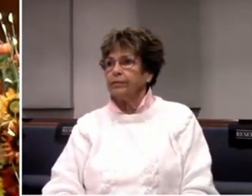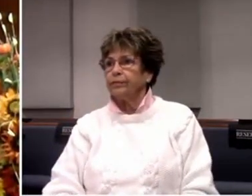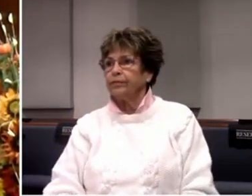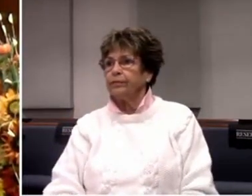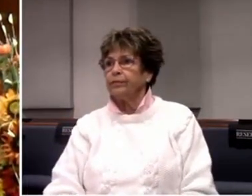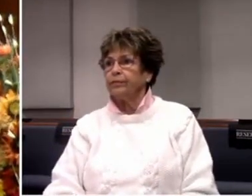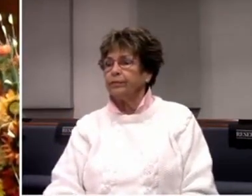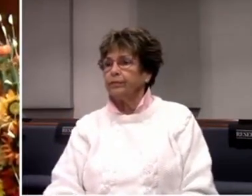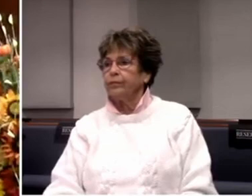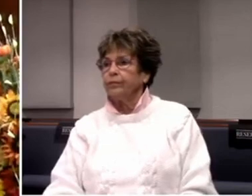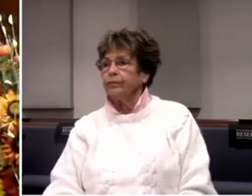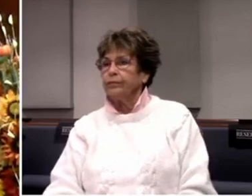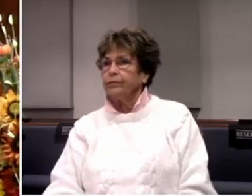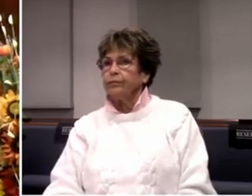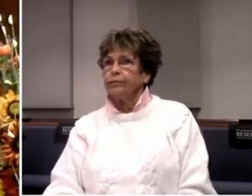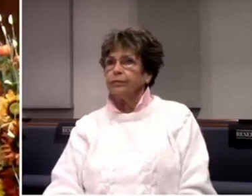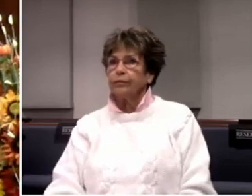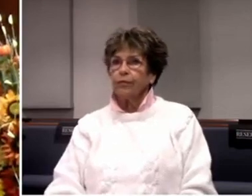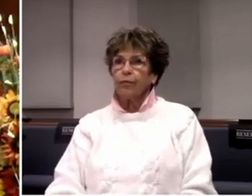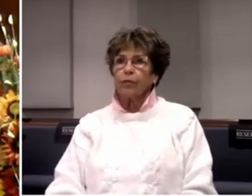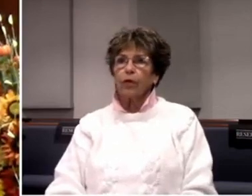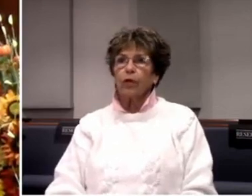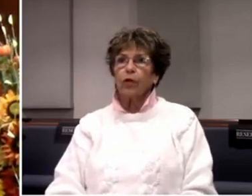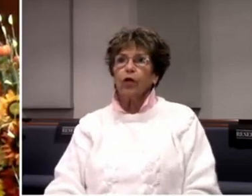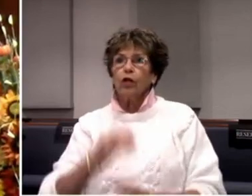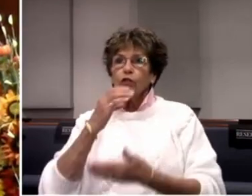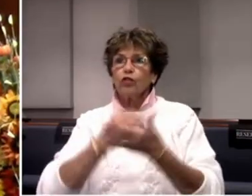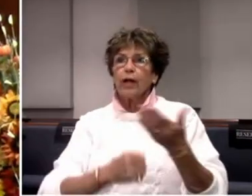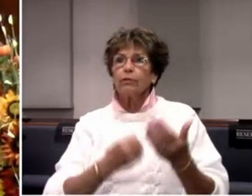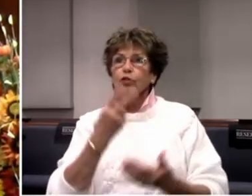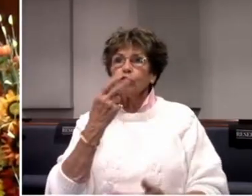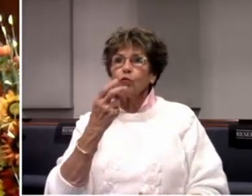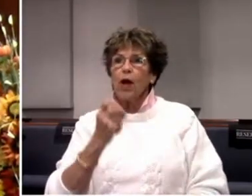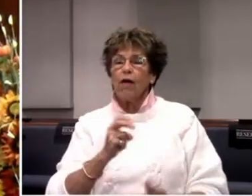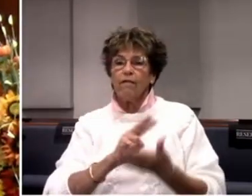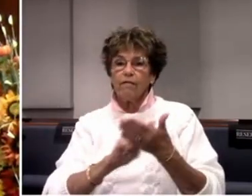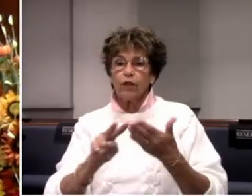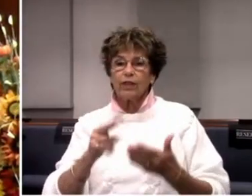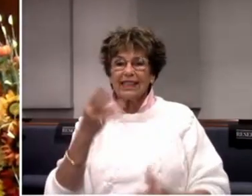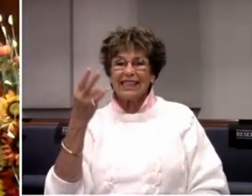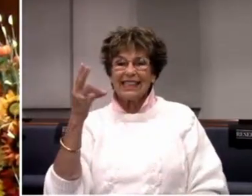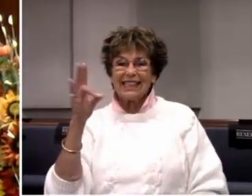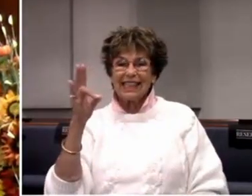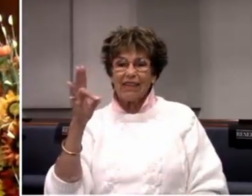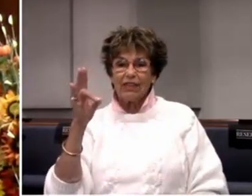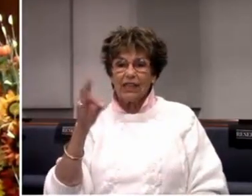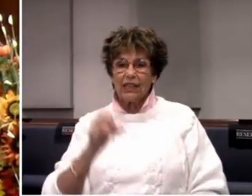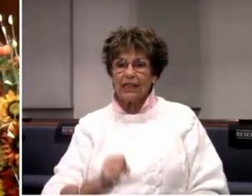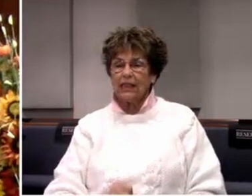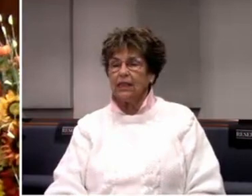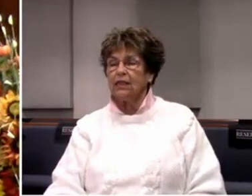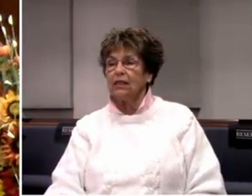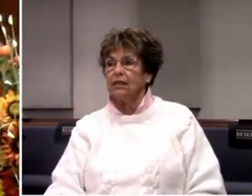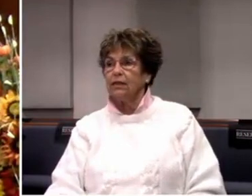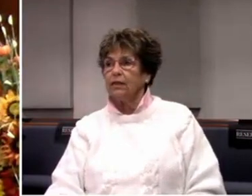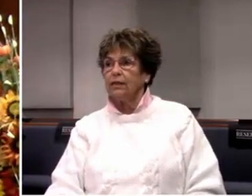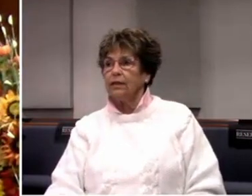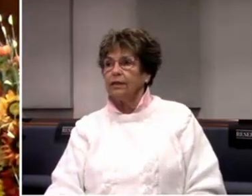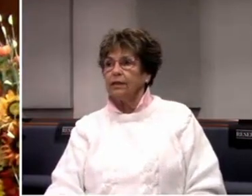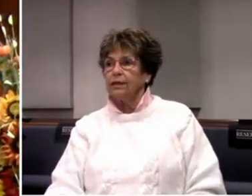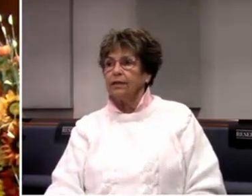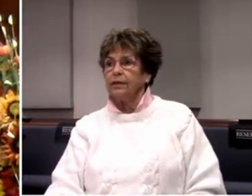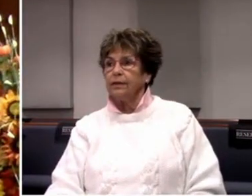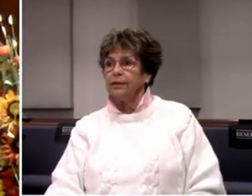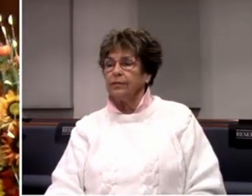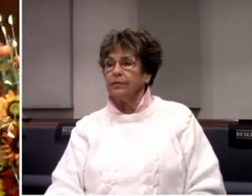there. Romans chapter 12. Look, if you would, at verse number 17. This begins